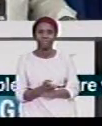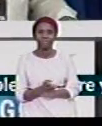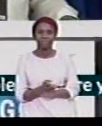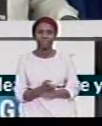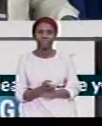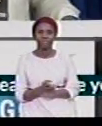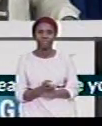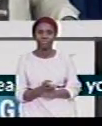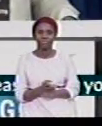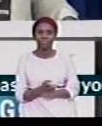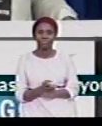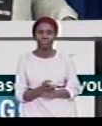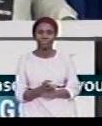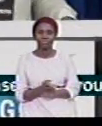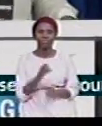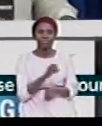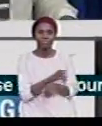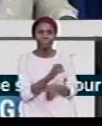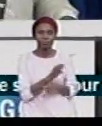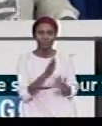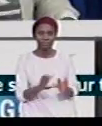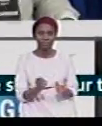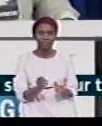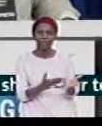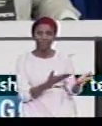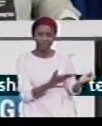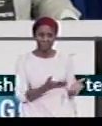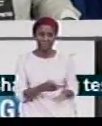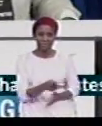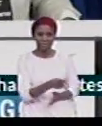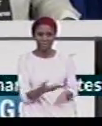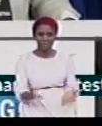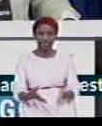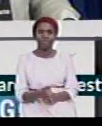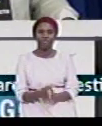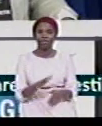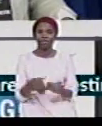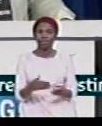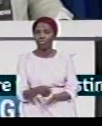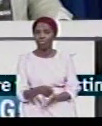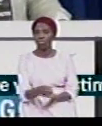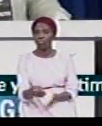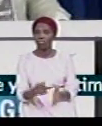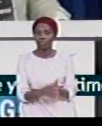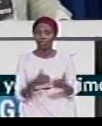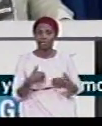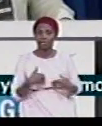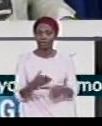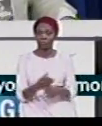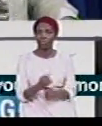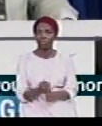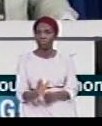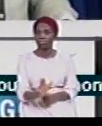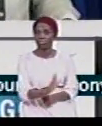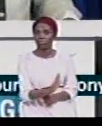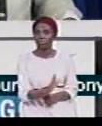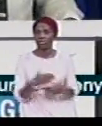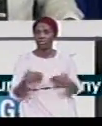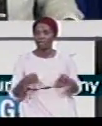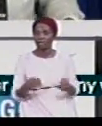Counselors, bring them forward. All those who have received their healings, bring them